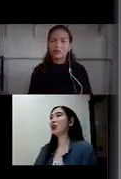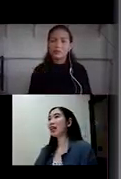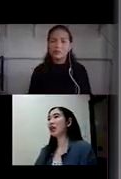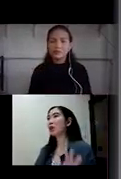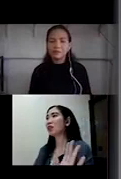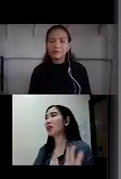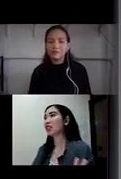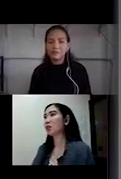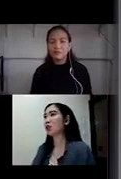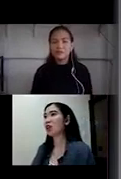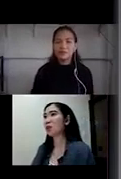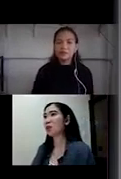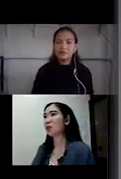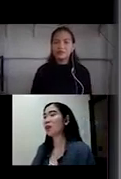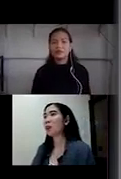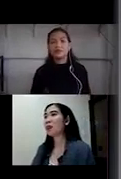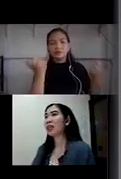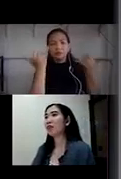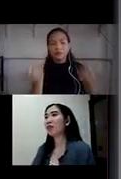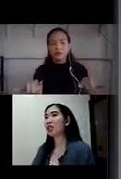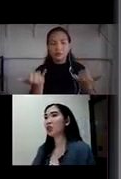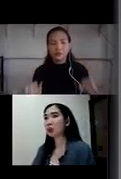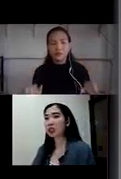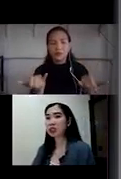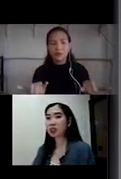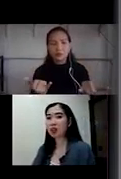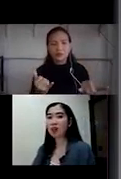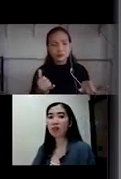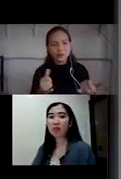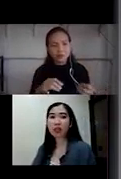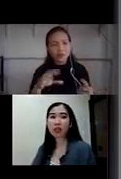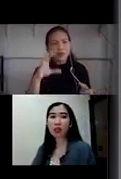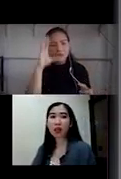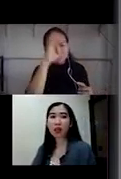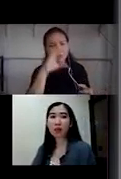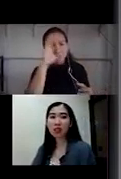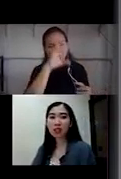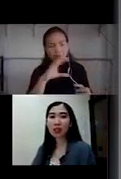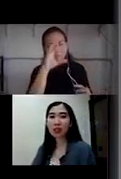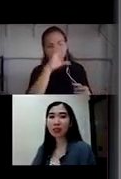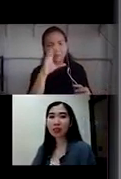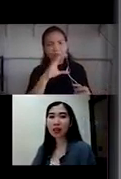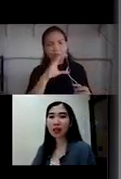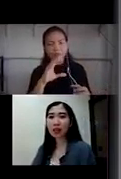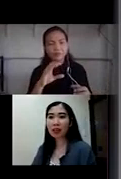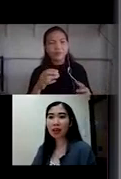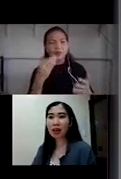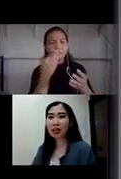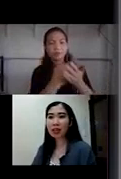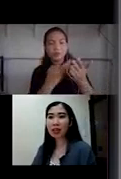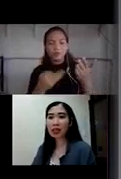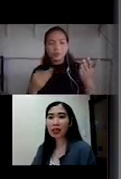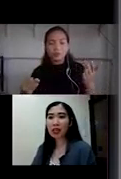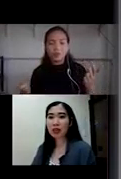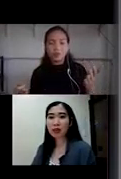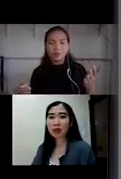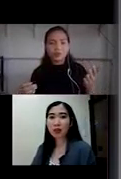Yan. So now we will explore po the features of Gmail na